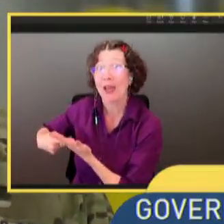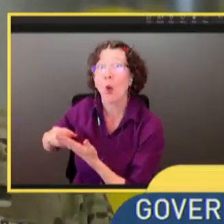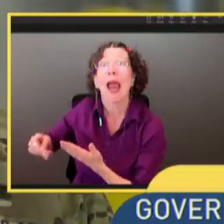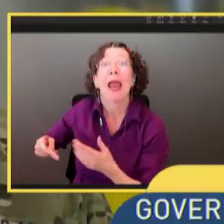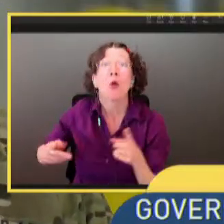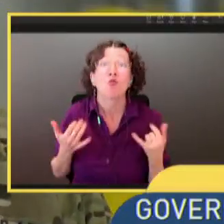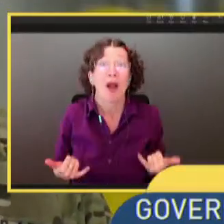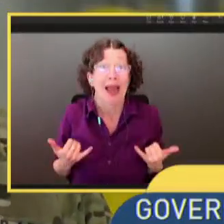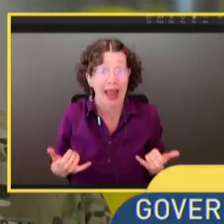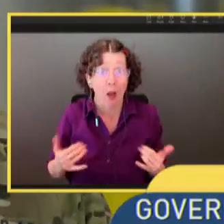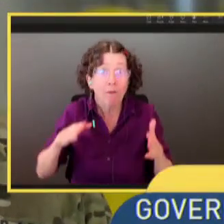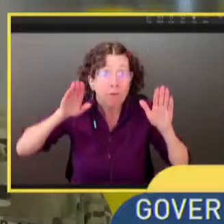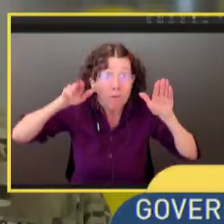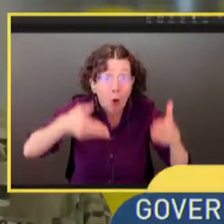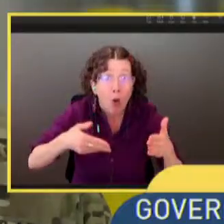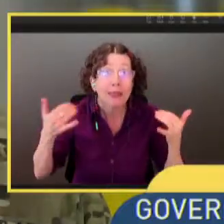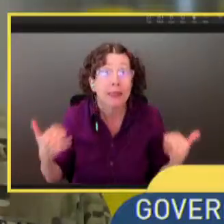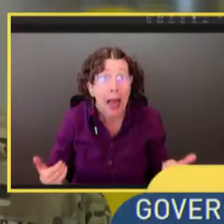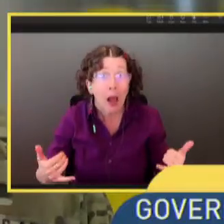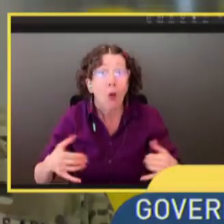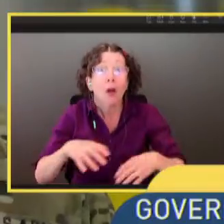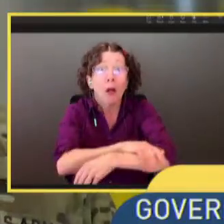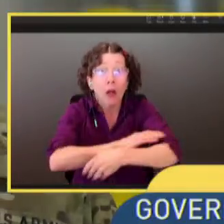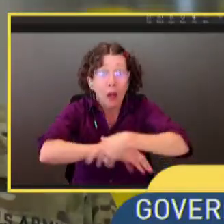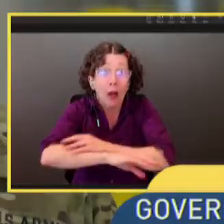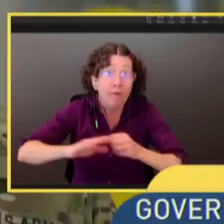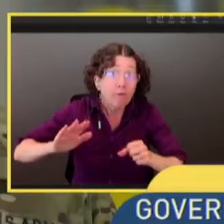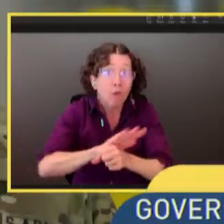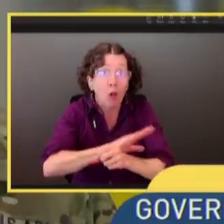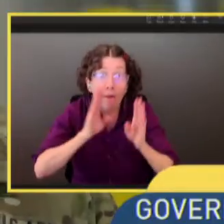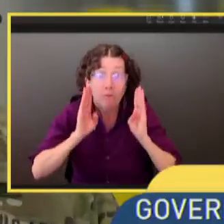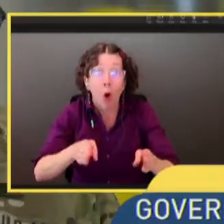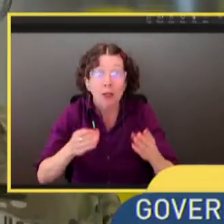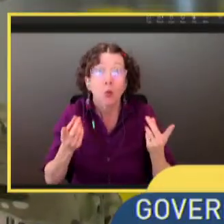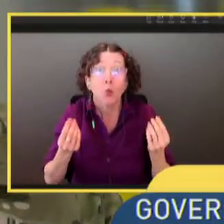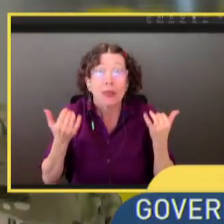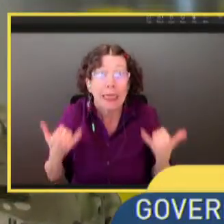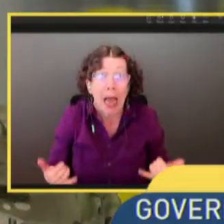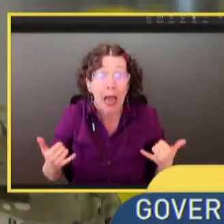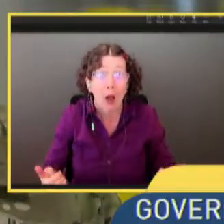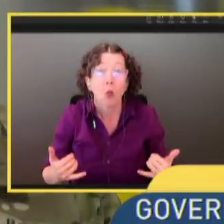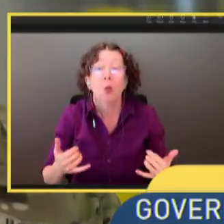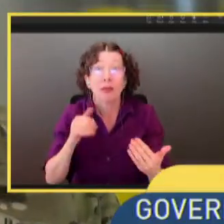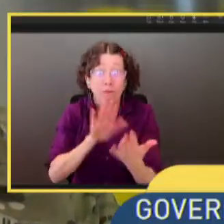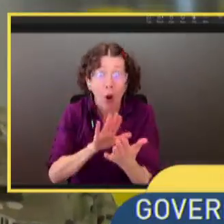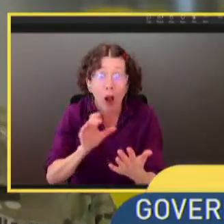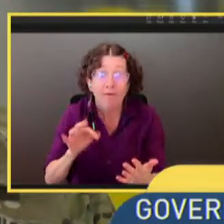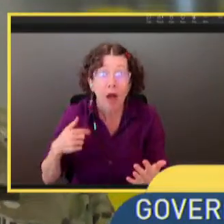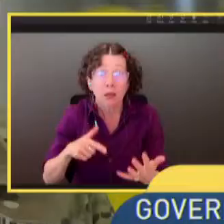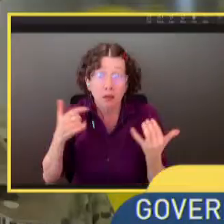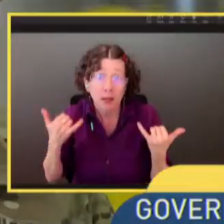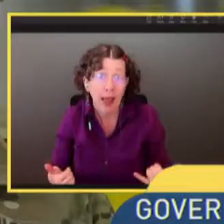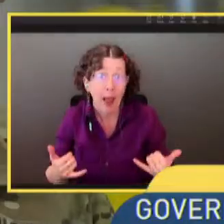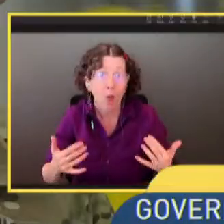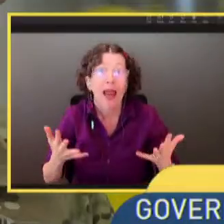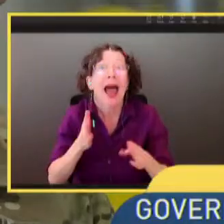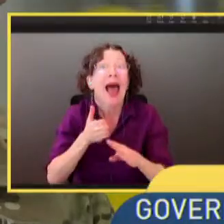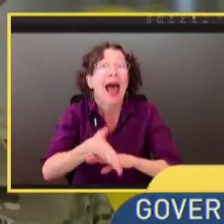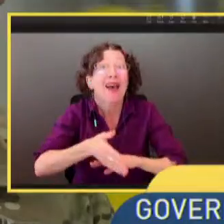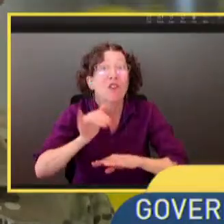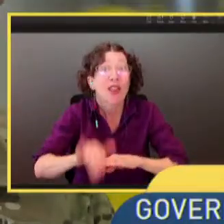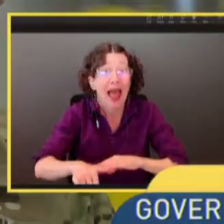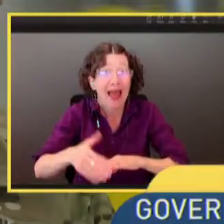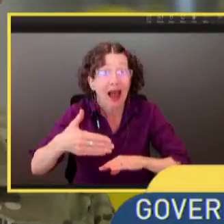that completely until things get back to normal. So that's number one. Number two, I've already communicated. My chief of staff, we've chatted about,